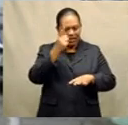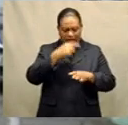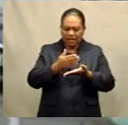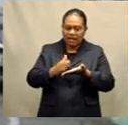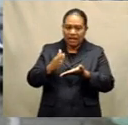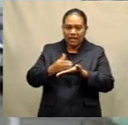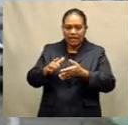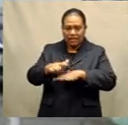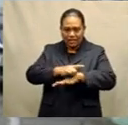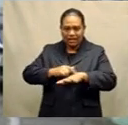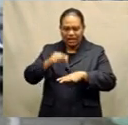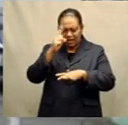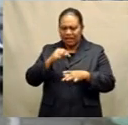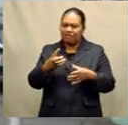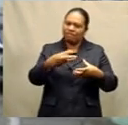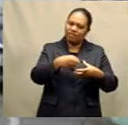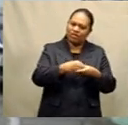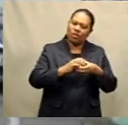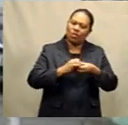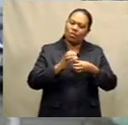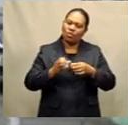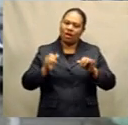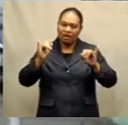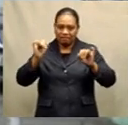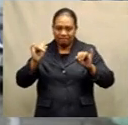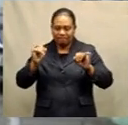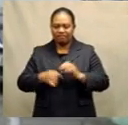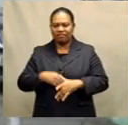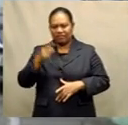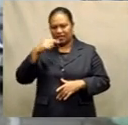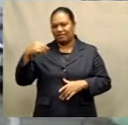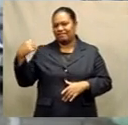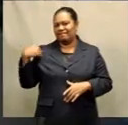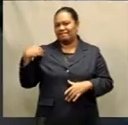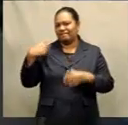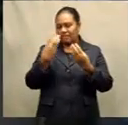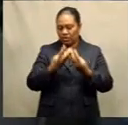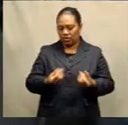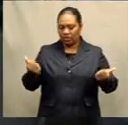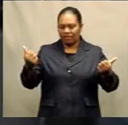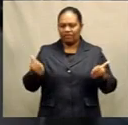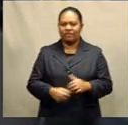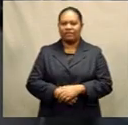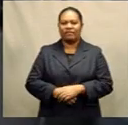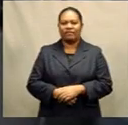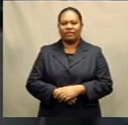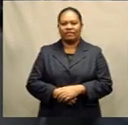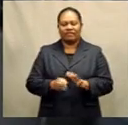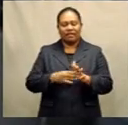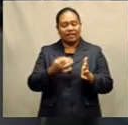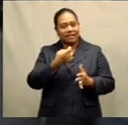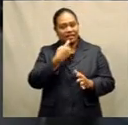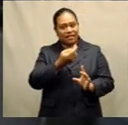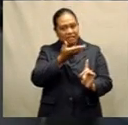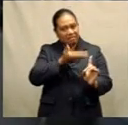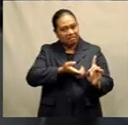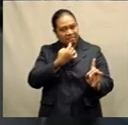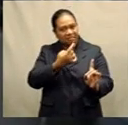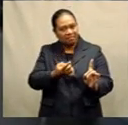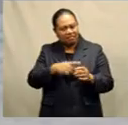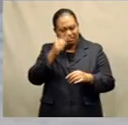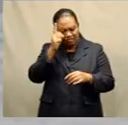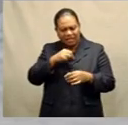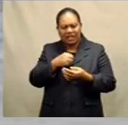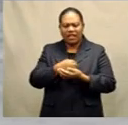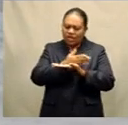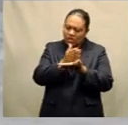and enforcement, including landowners' issues, are effectively addressed. Tikondua says that they will be able to